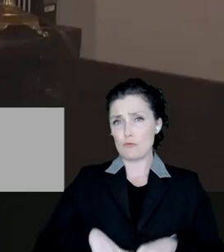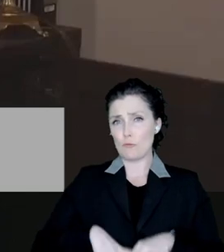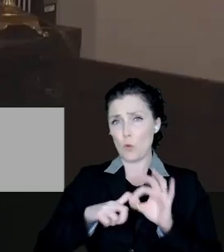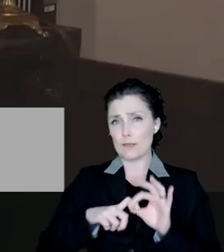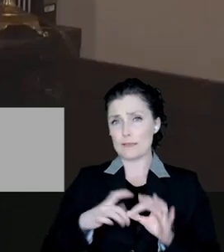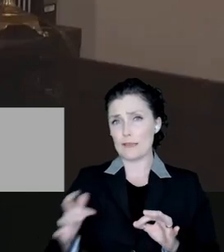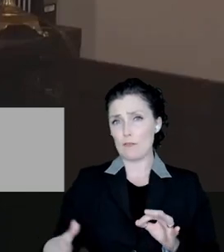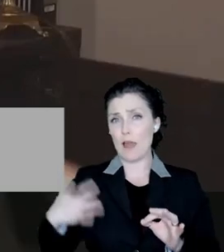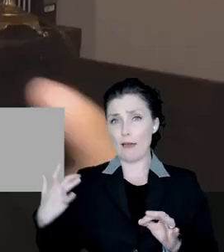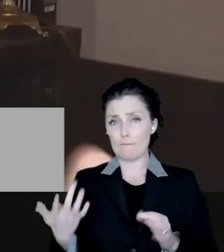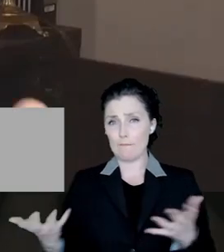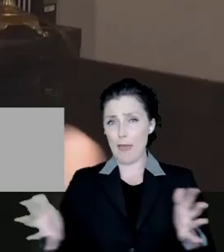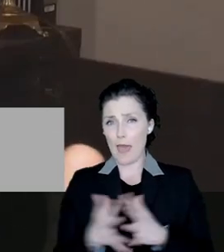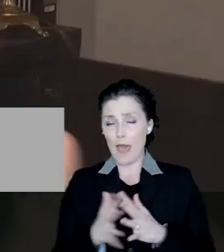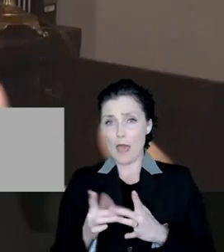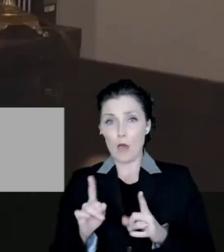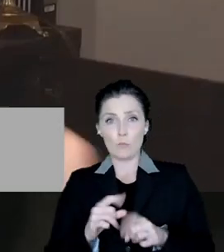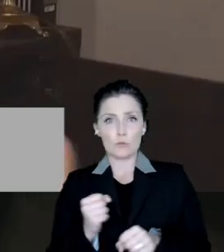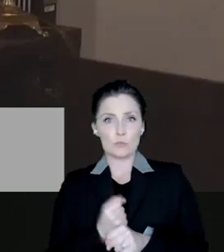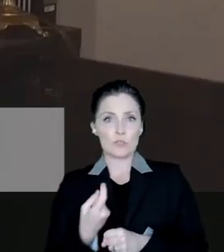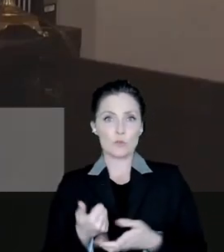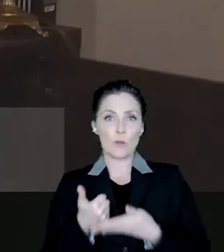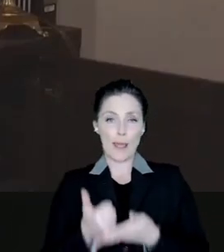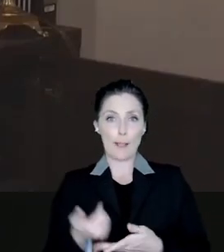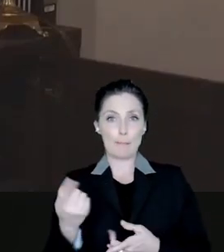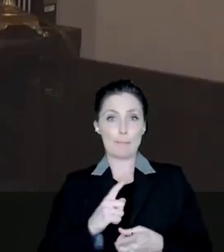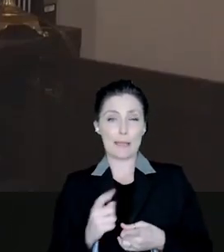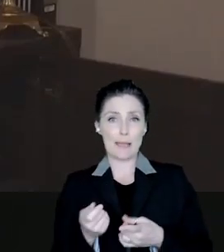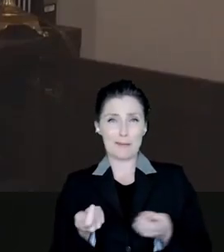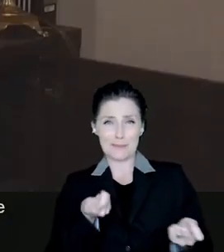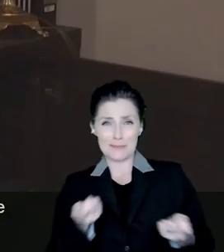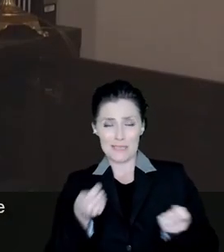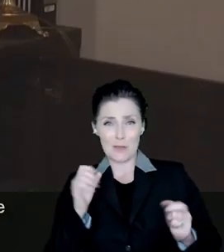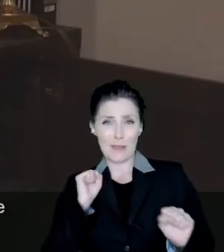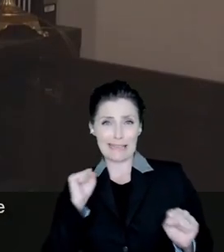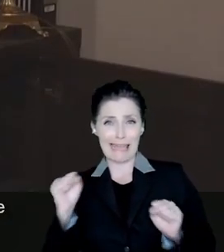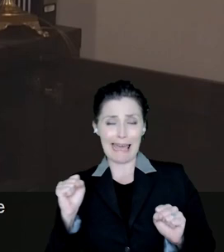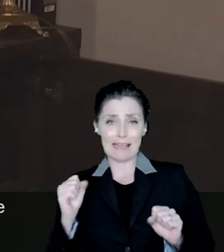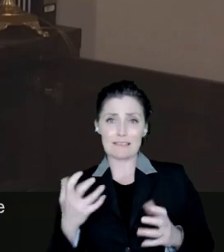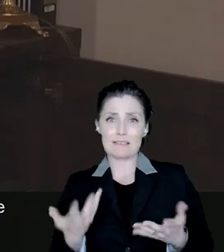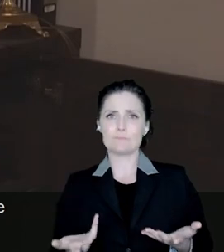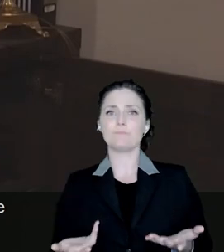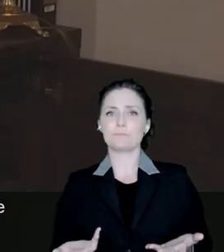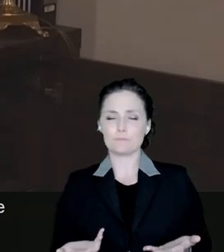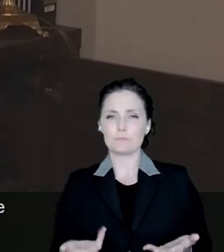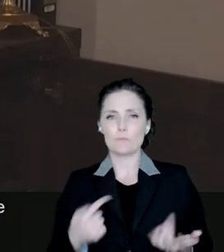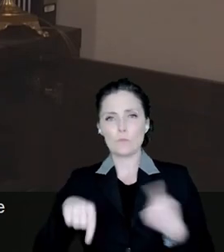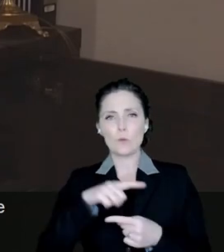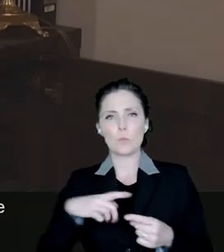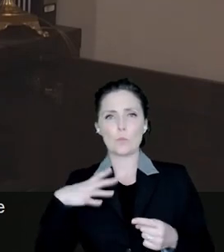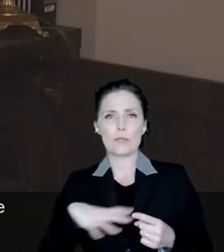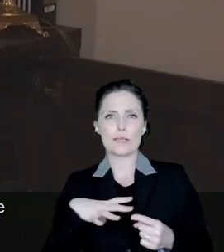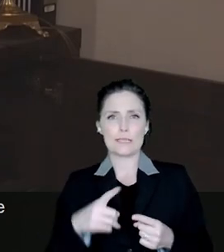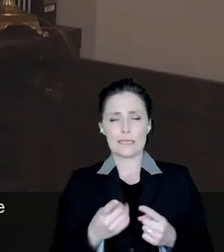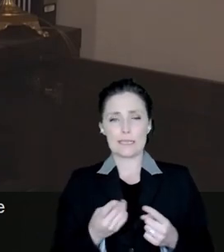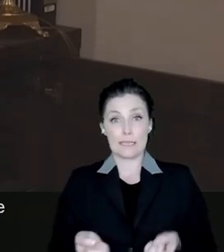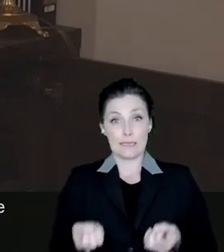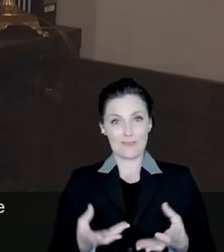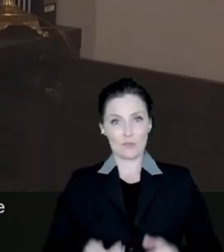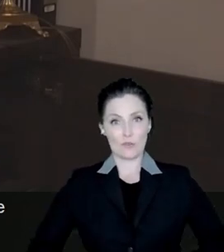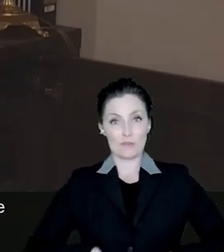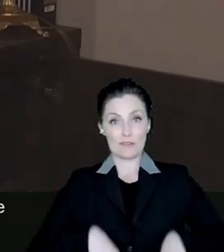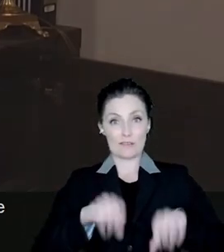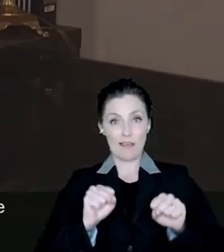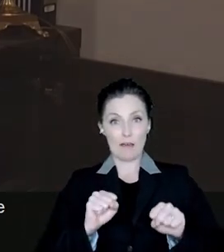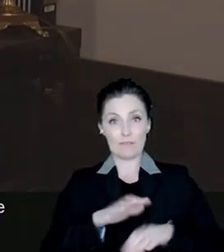than to help people deal with gangs. Look, the important thing is that we need to give a good start to our children who are born in